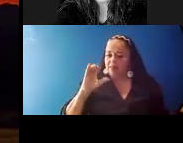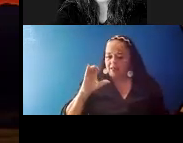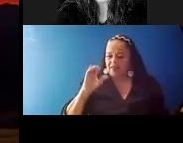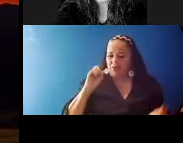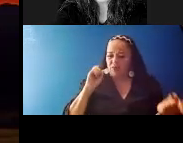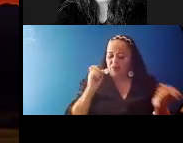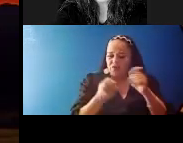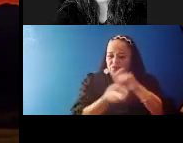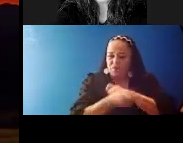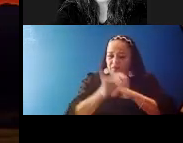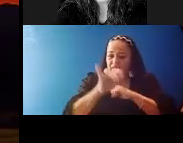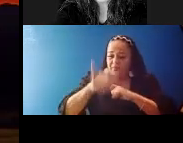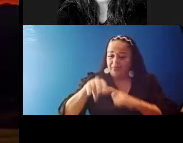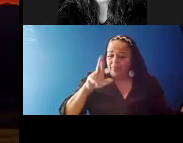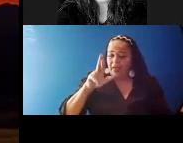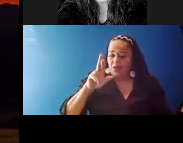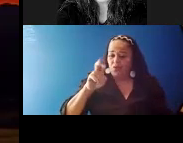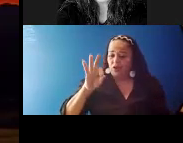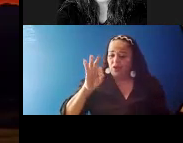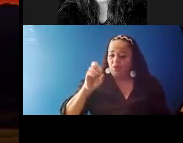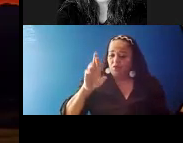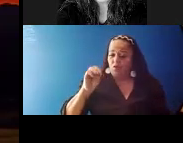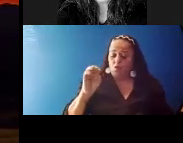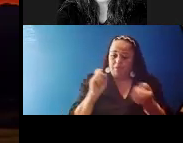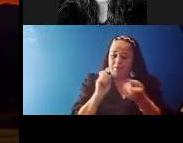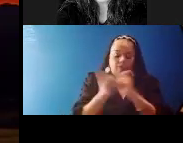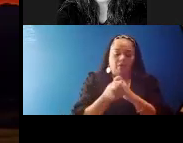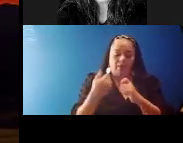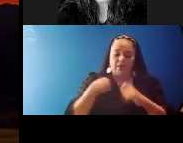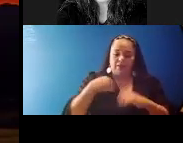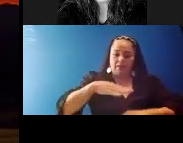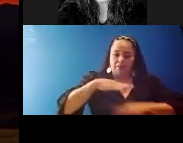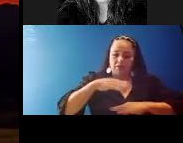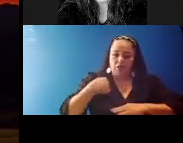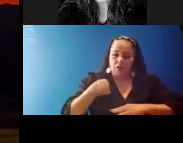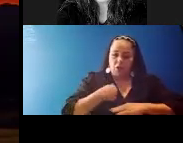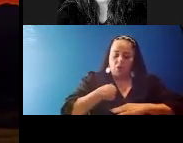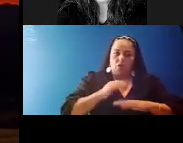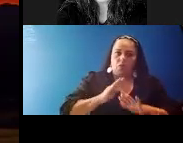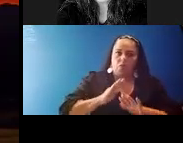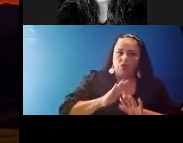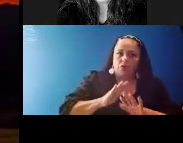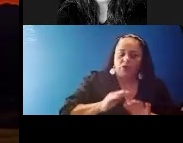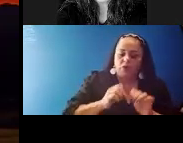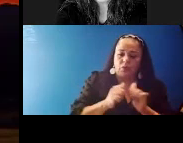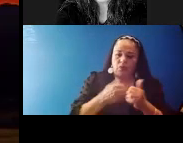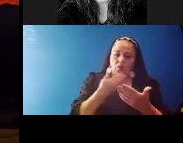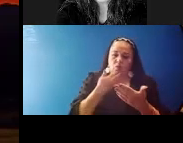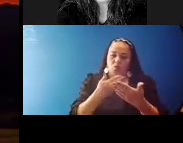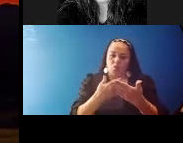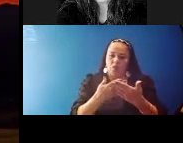and that reform has limitations. And where we are now pushing with our well-being framework is to say we actually want to